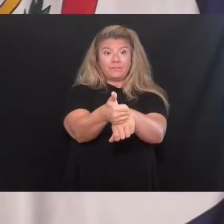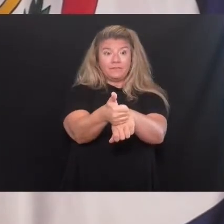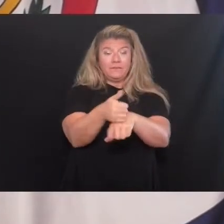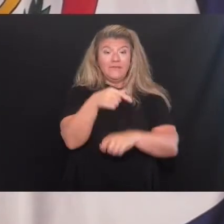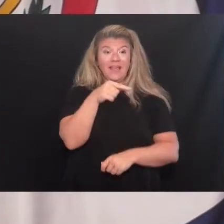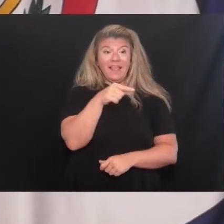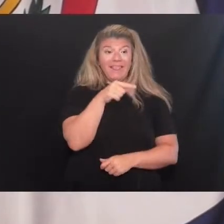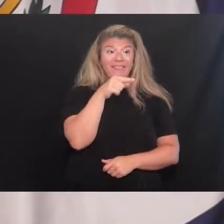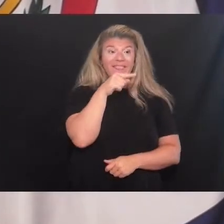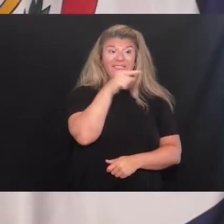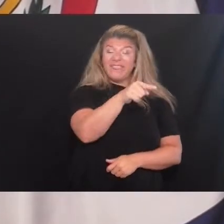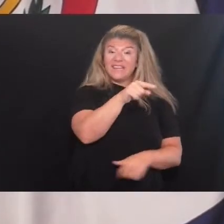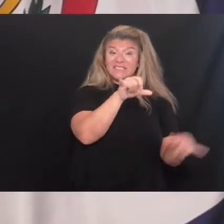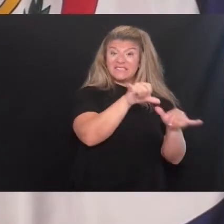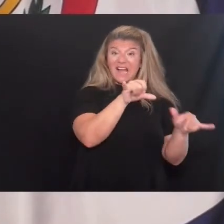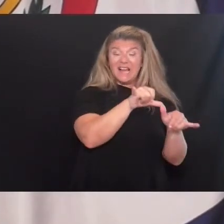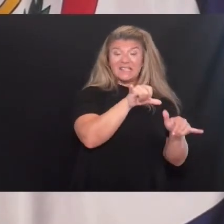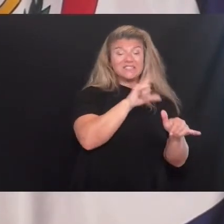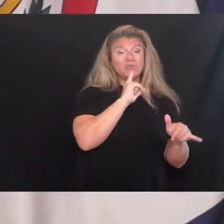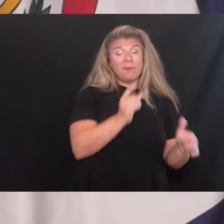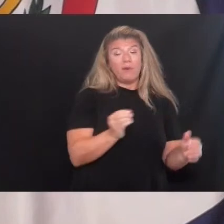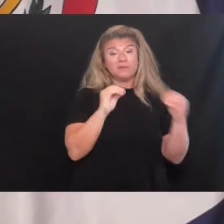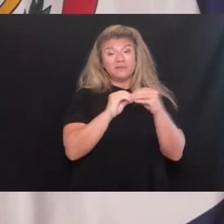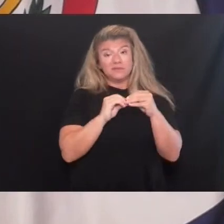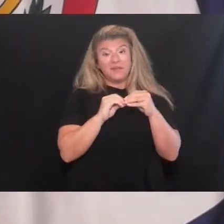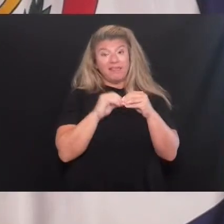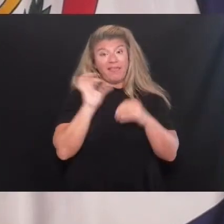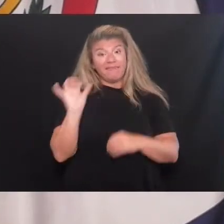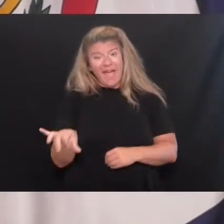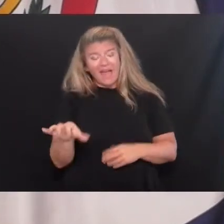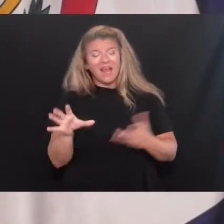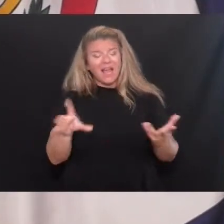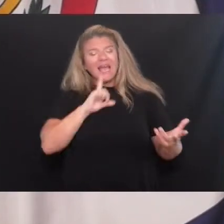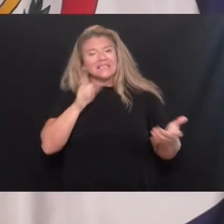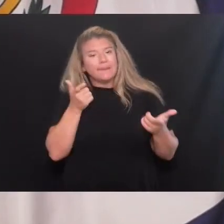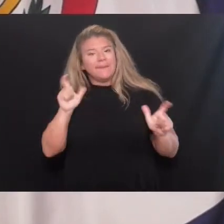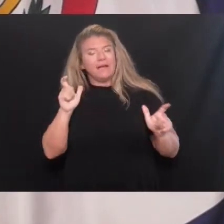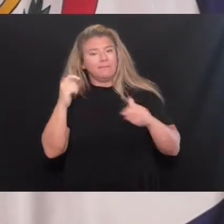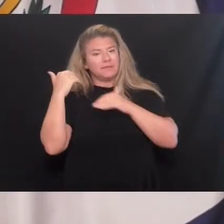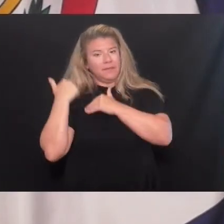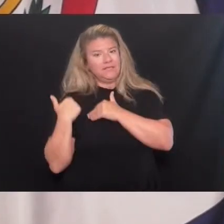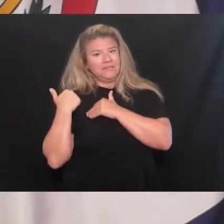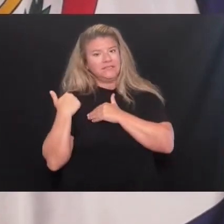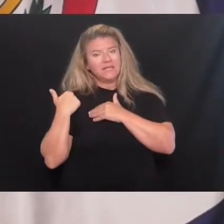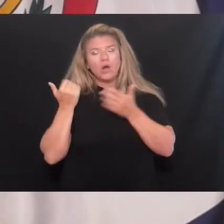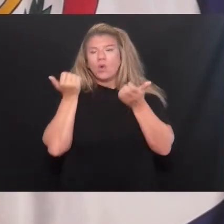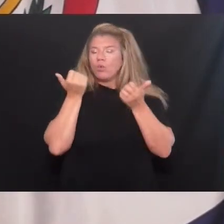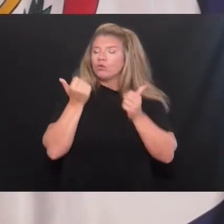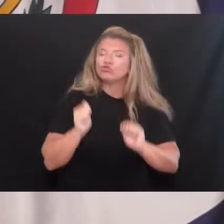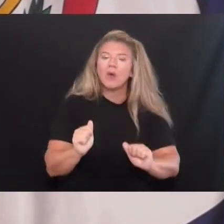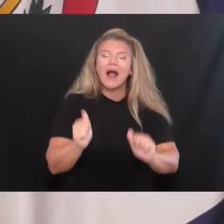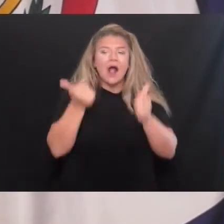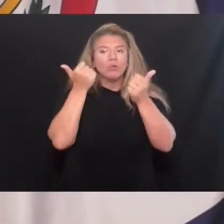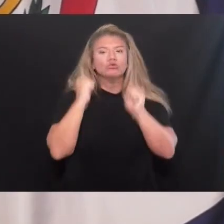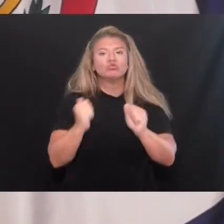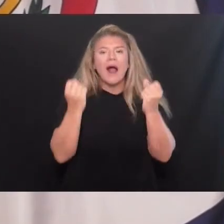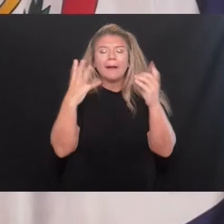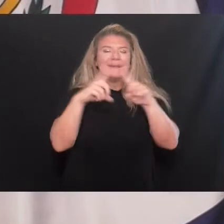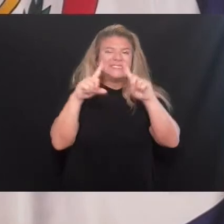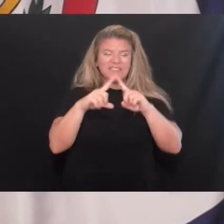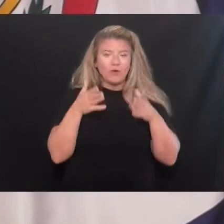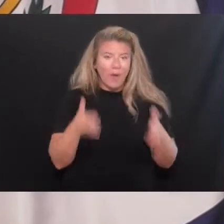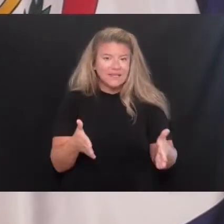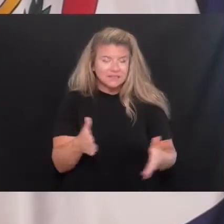2.5 times that size or even more. And so it's a big undertaking. We're trying in lots of ways and